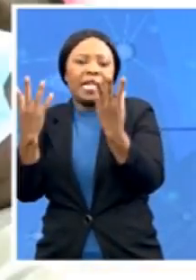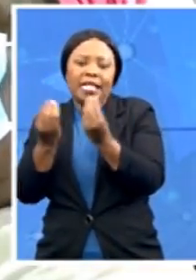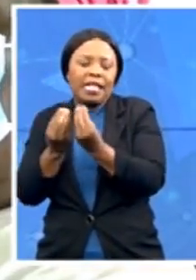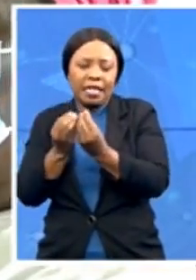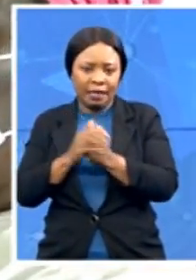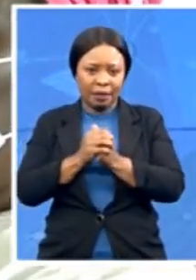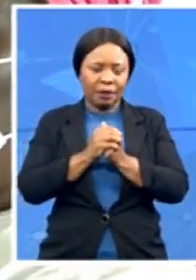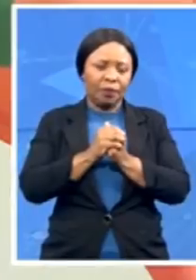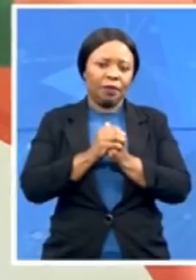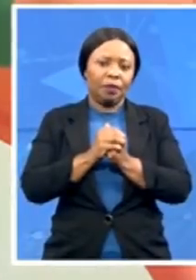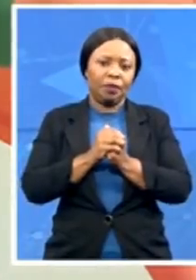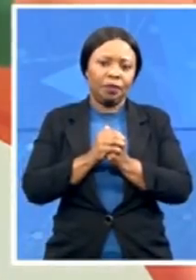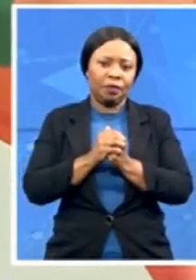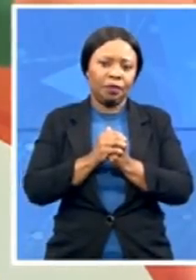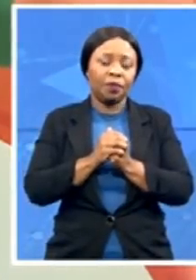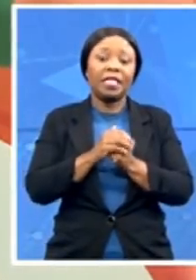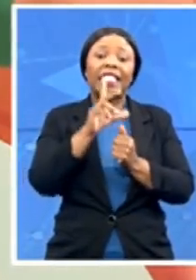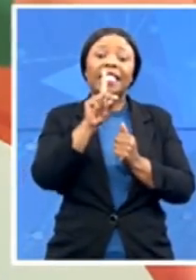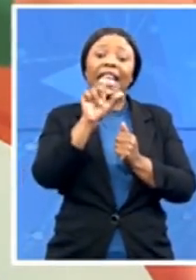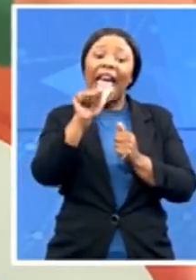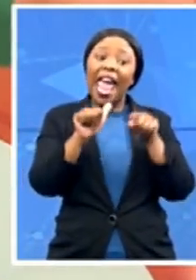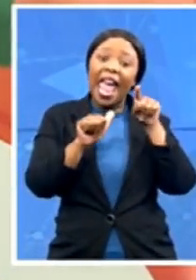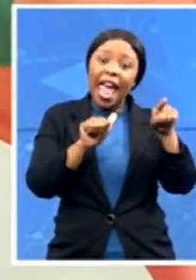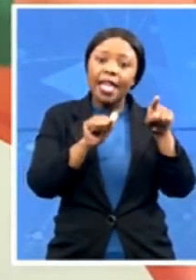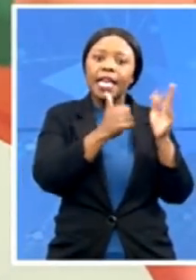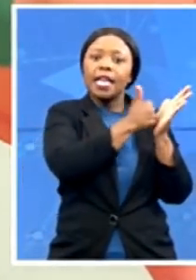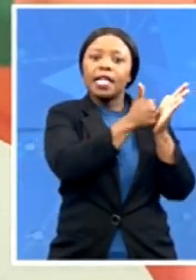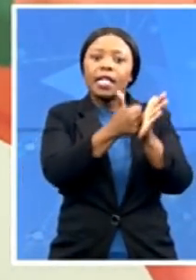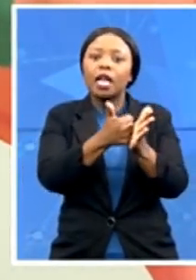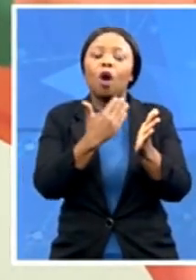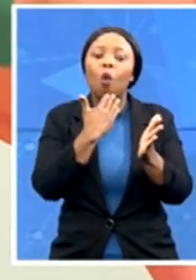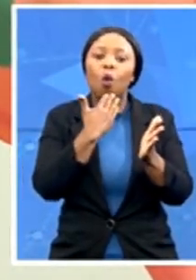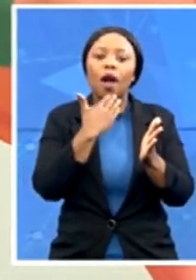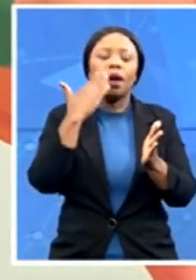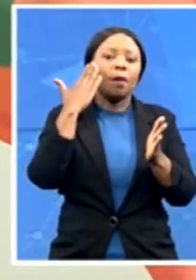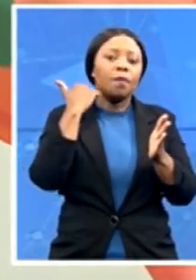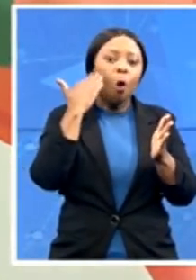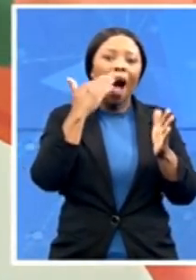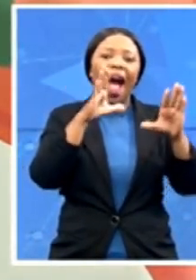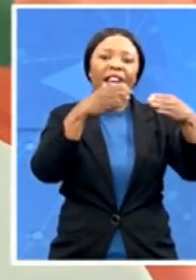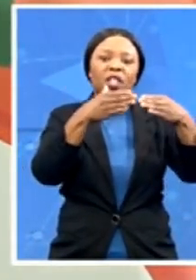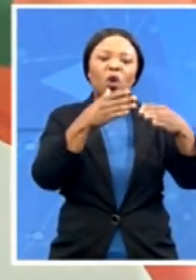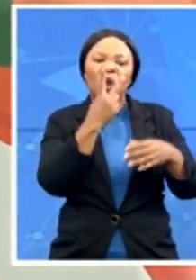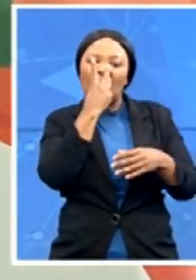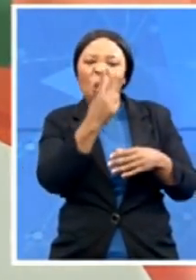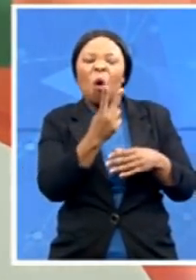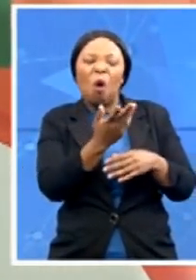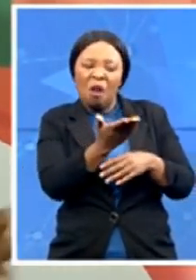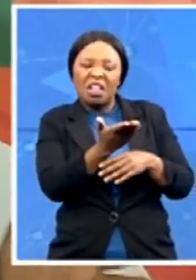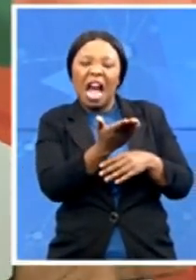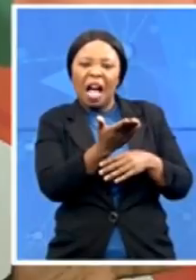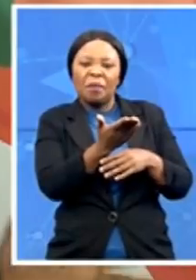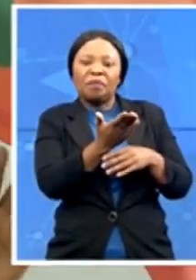IDA yona incedwa ngongqwa nkulu abamhlopa. Oyibonayo nje baku promotewa iclass ethile apha